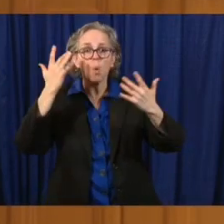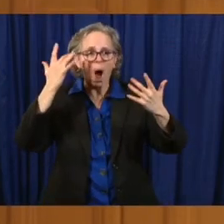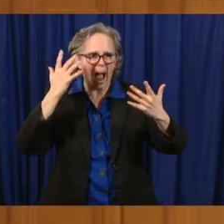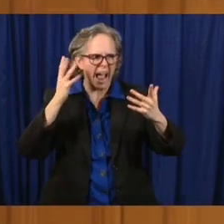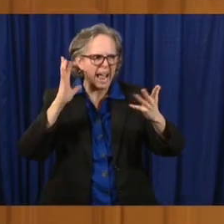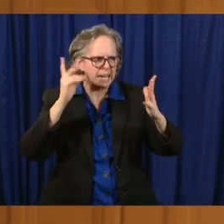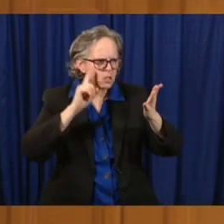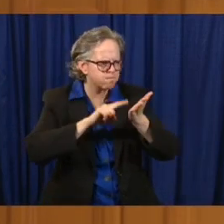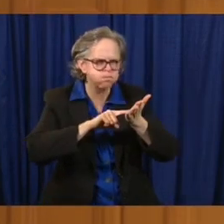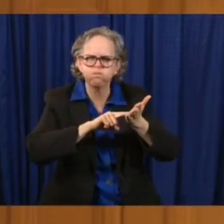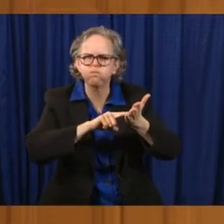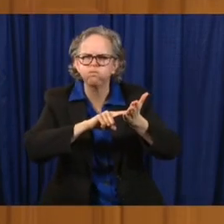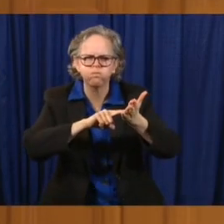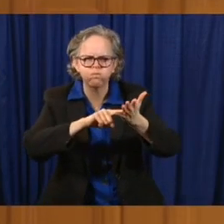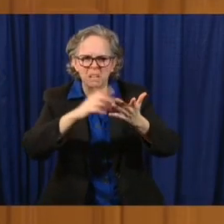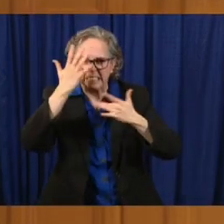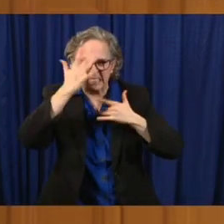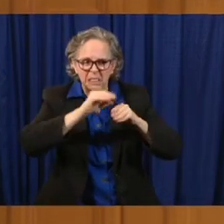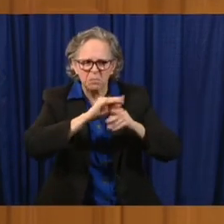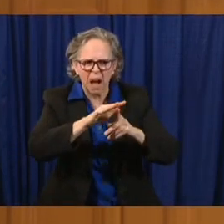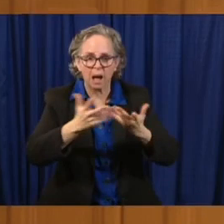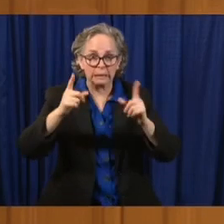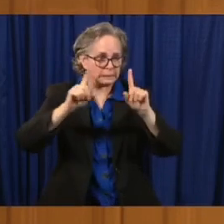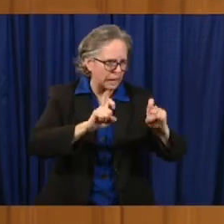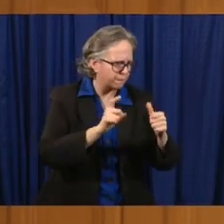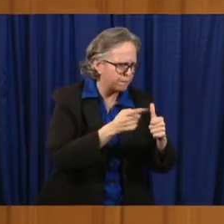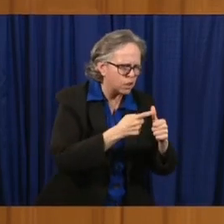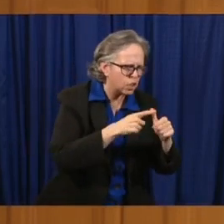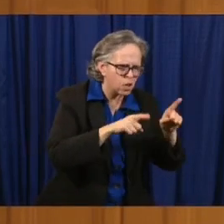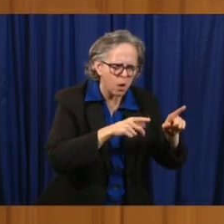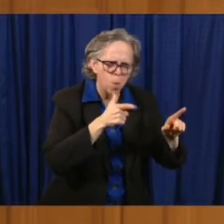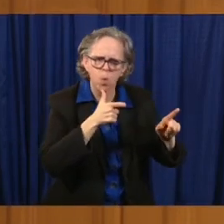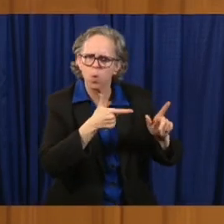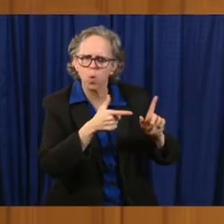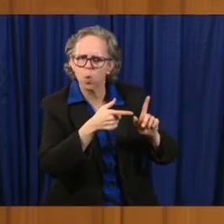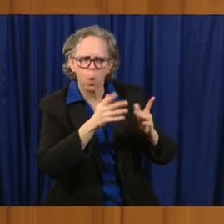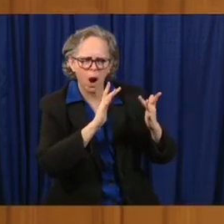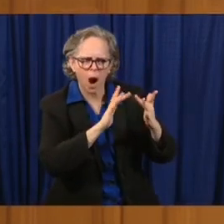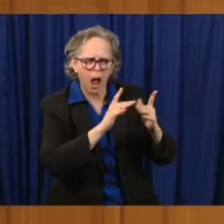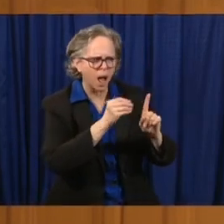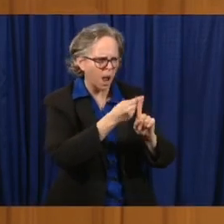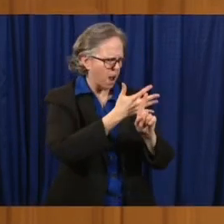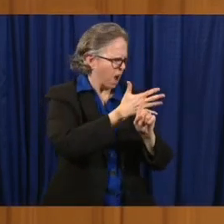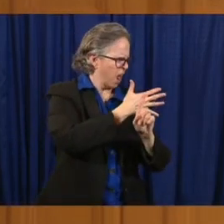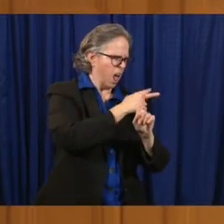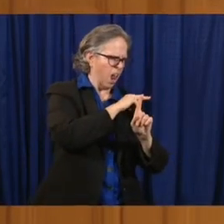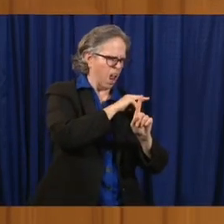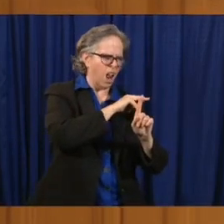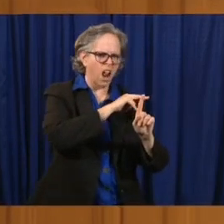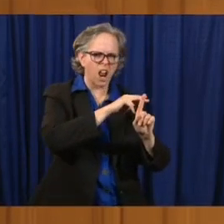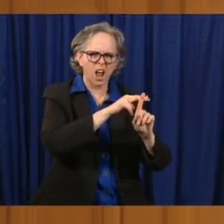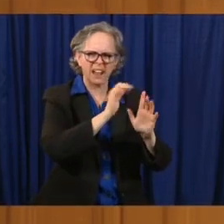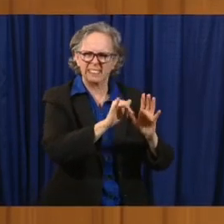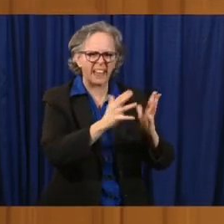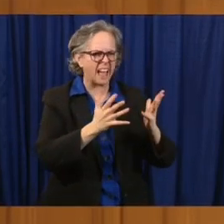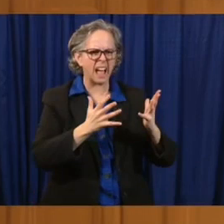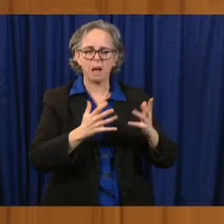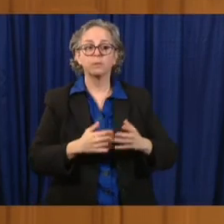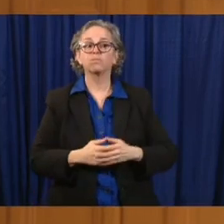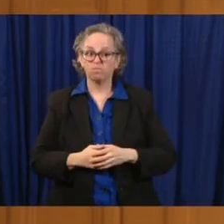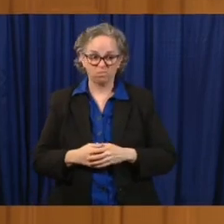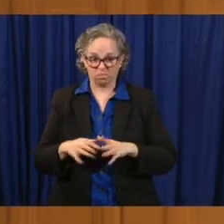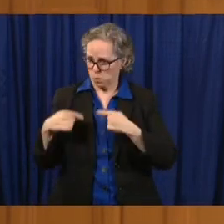You test right away, you see who is in contact. And we've been working with guidance for weeks now, really, on how to best make